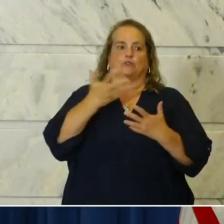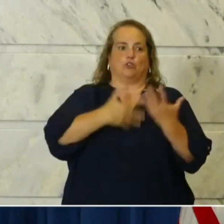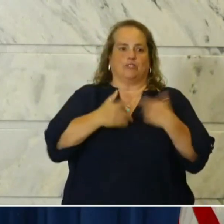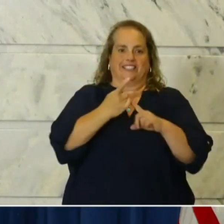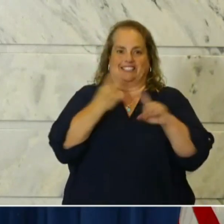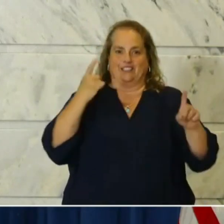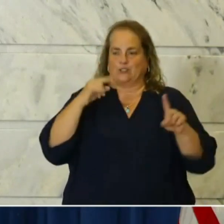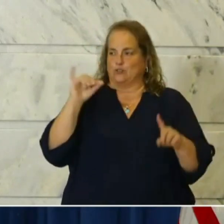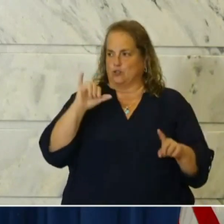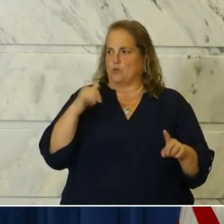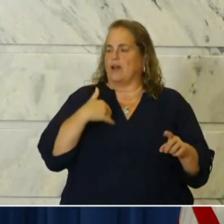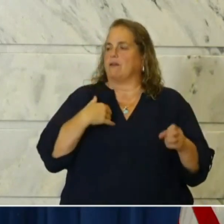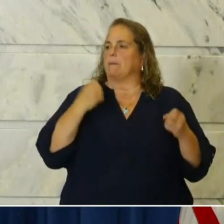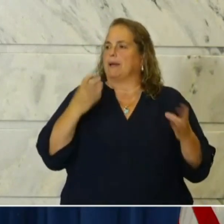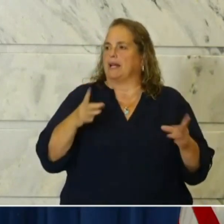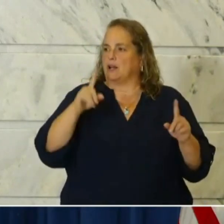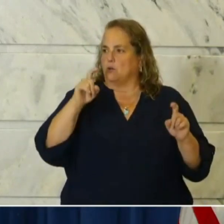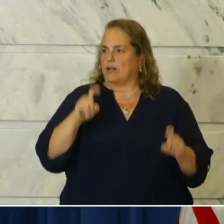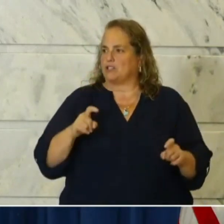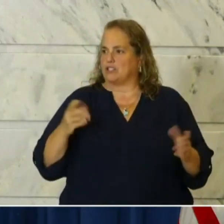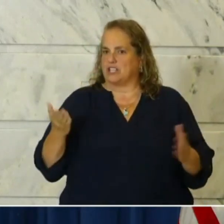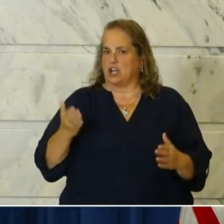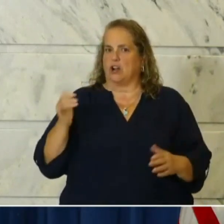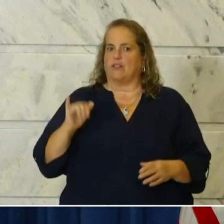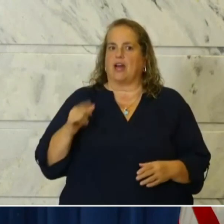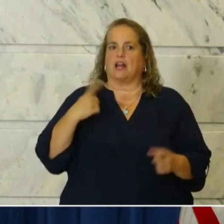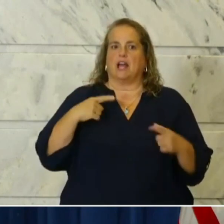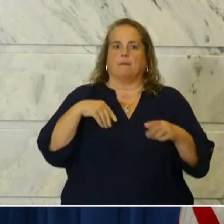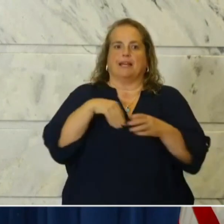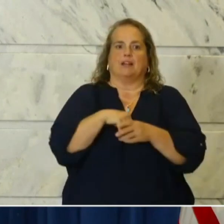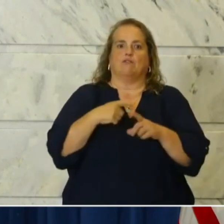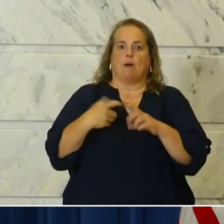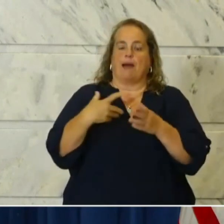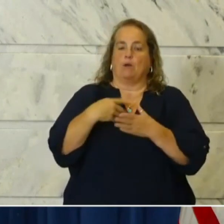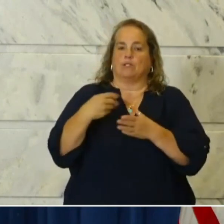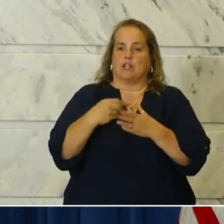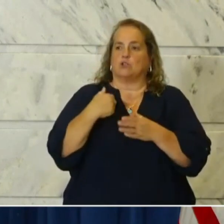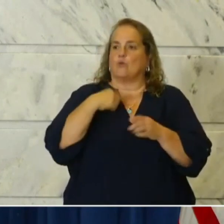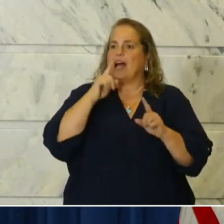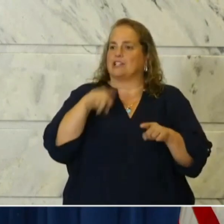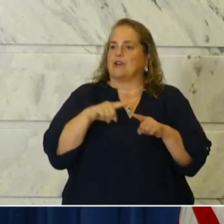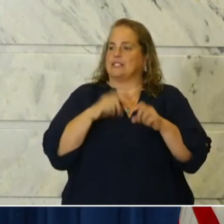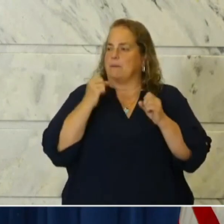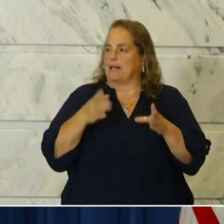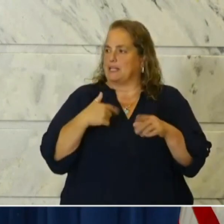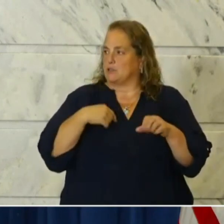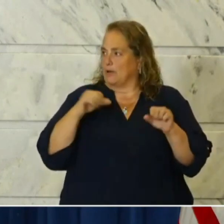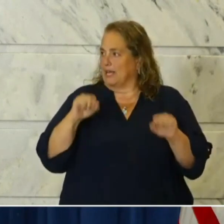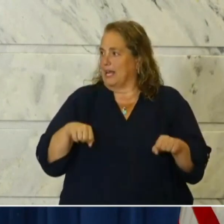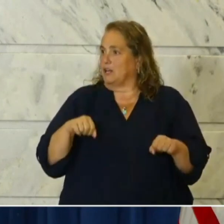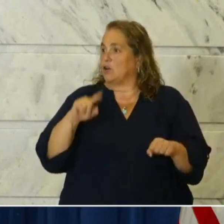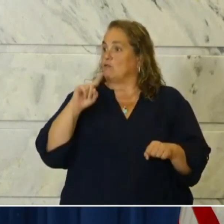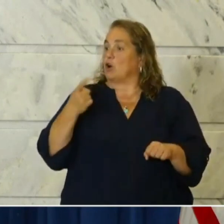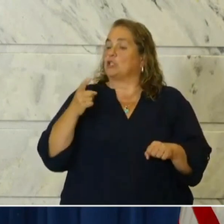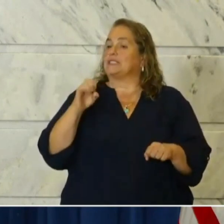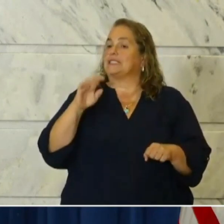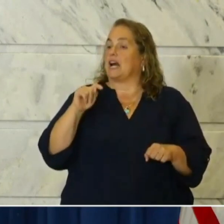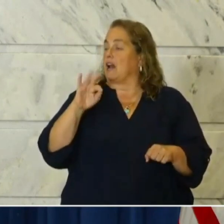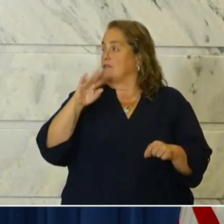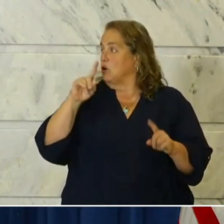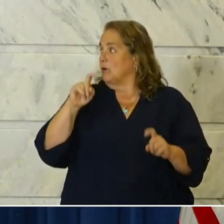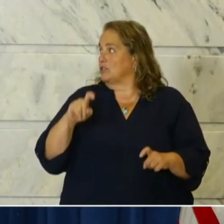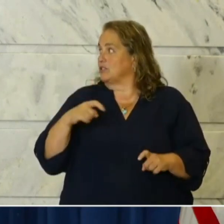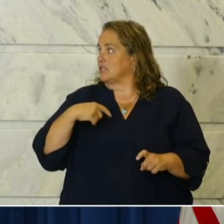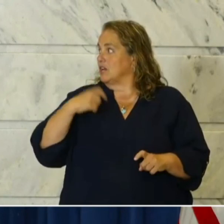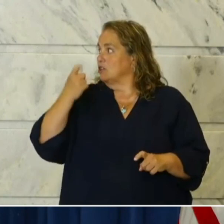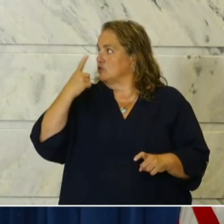have a number of questions that have come in from outside, so we'll answer as many as we can. First, I have a question here that I think I can just